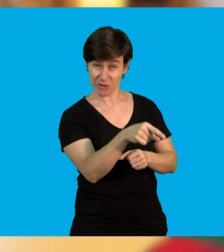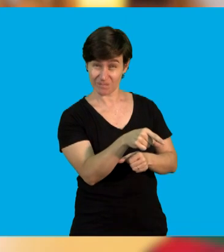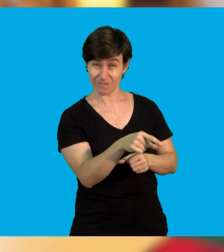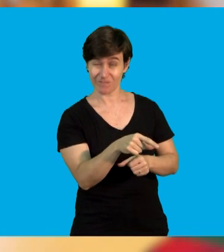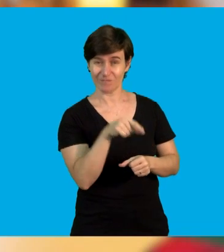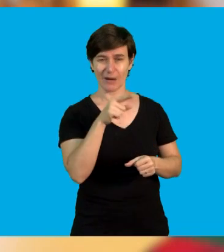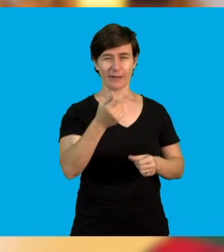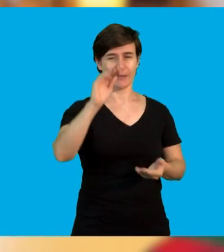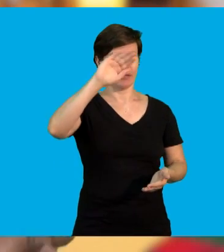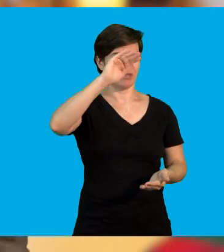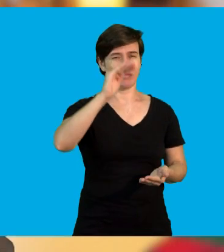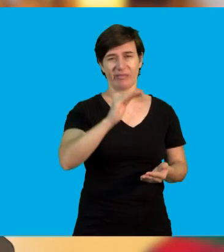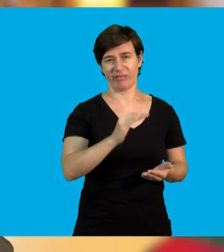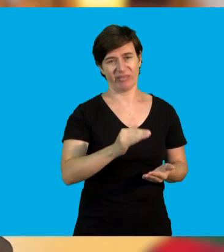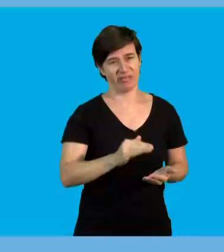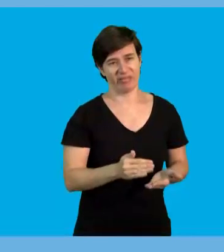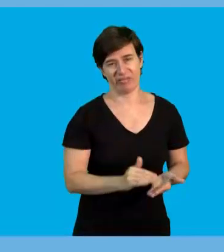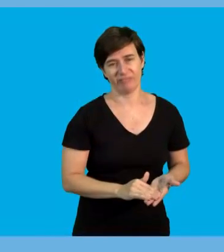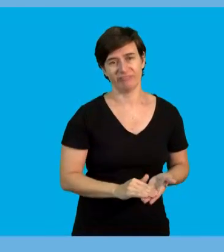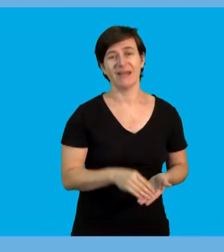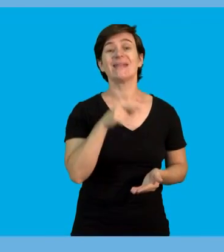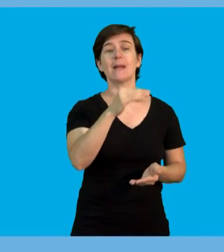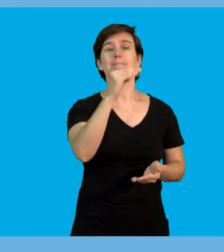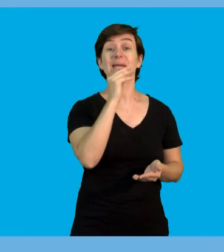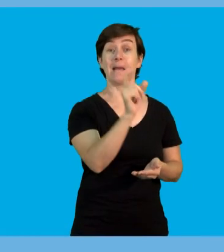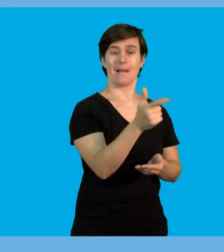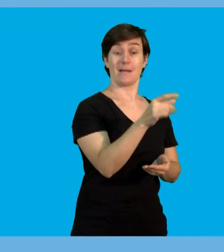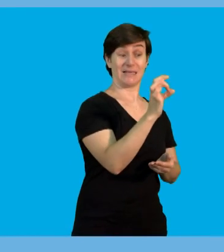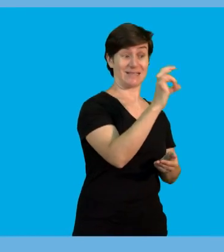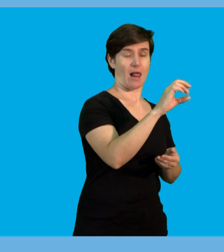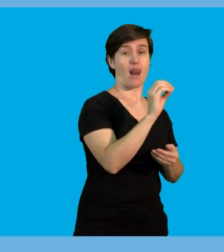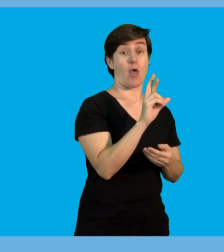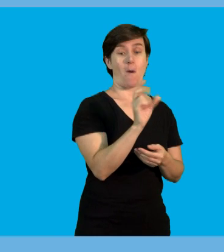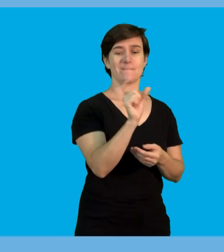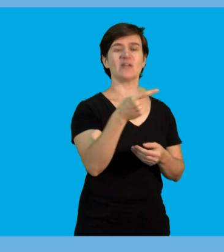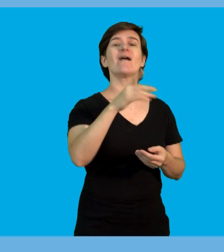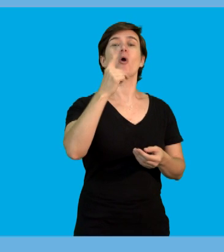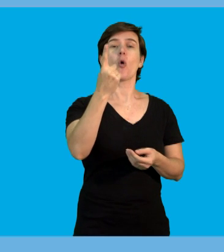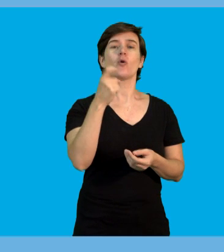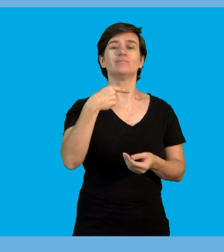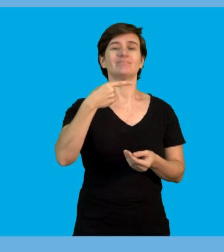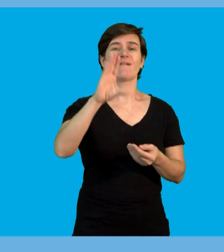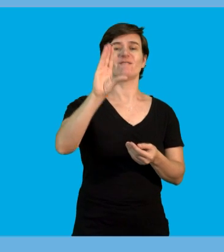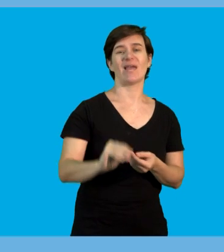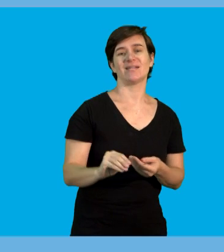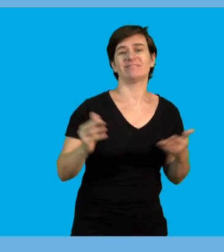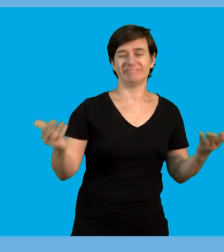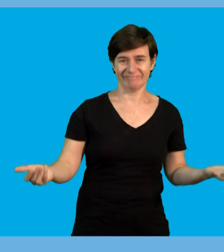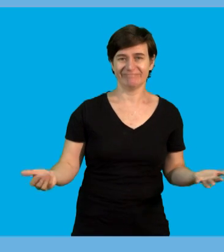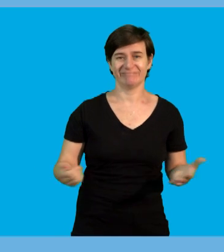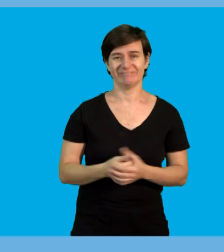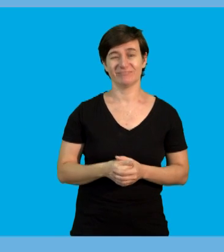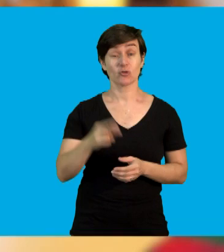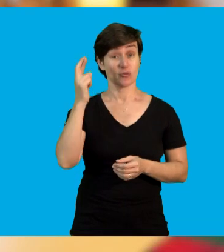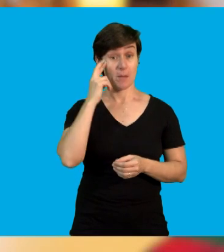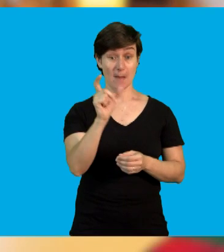as the group of cells, it is going to be depleted and the cell or the battery eventually is going to go flat. Remember, a